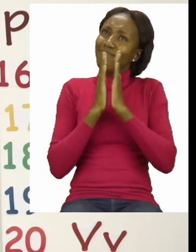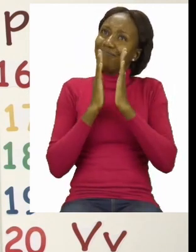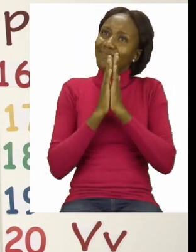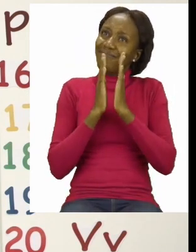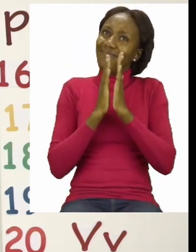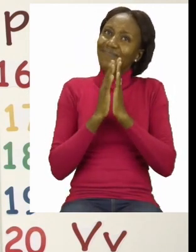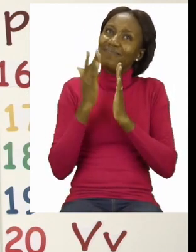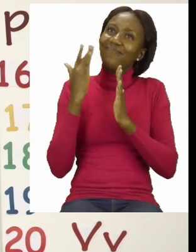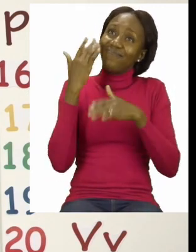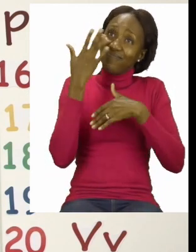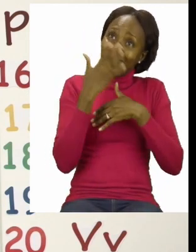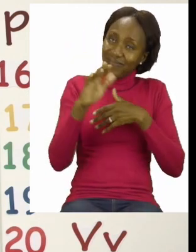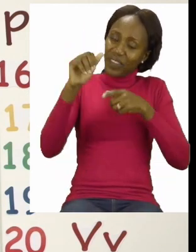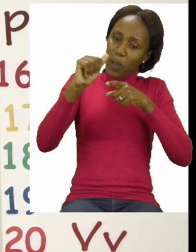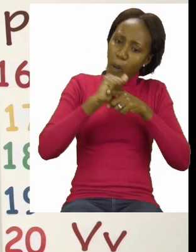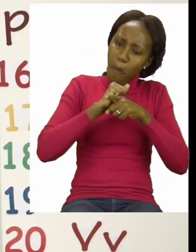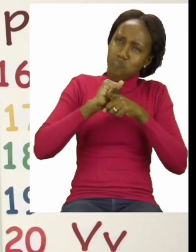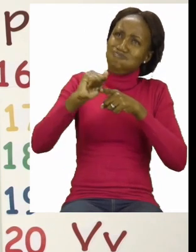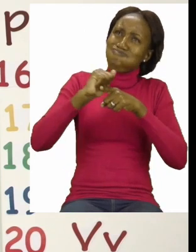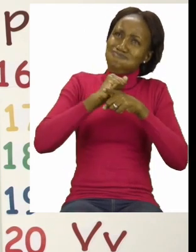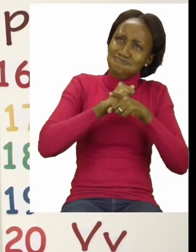you practice.